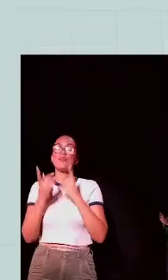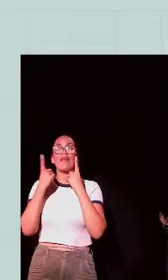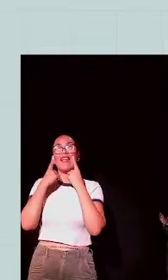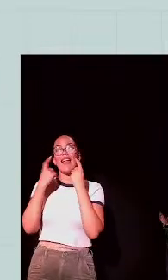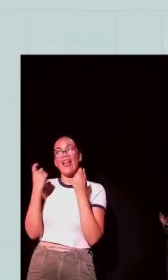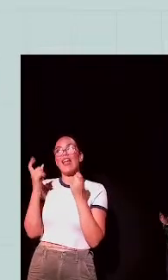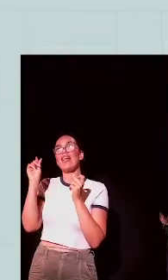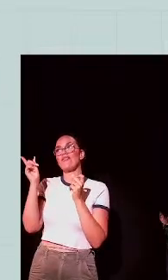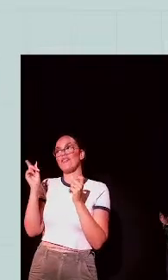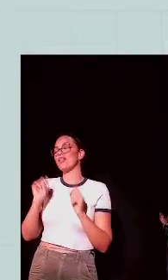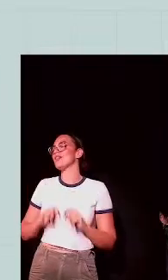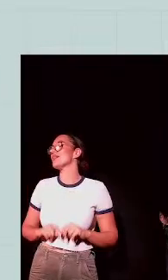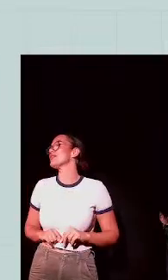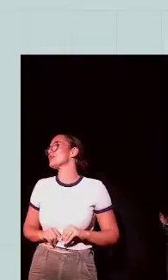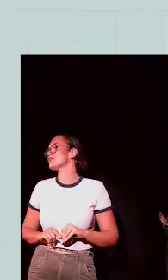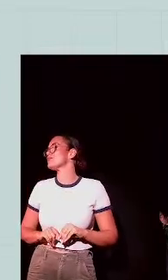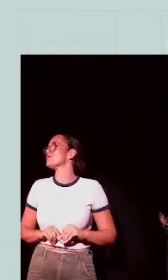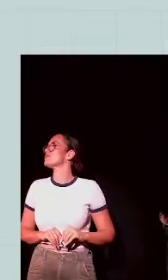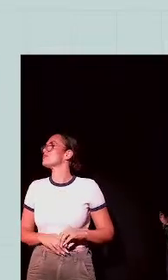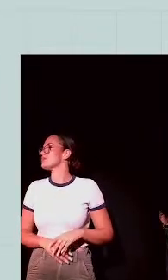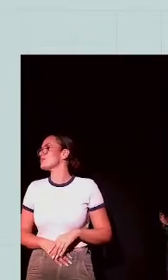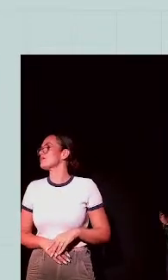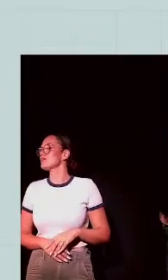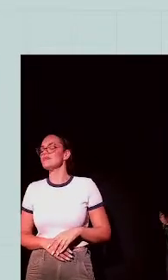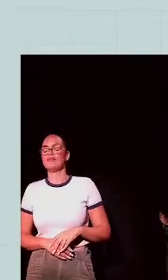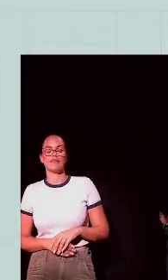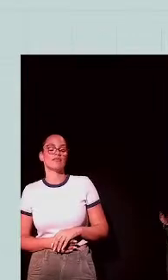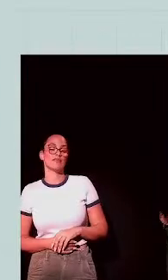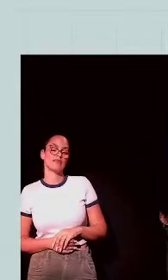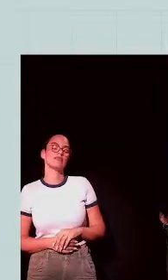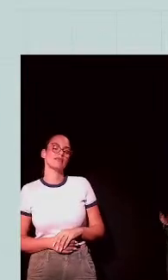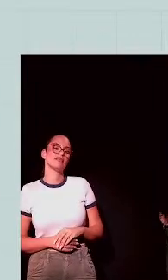You should be careful.